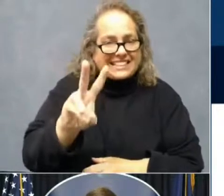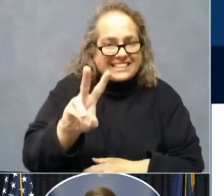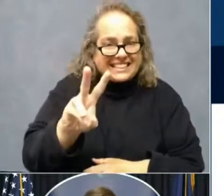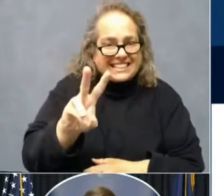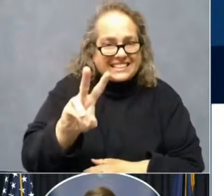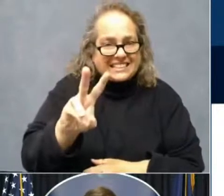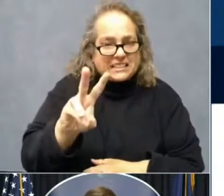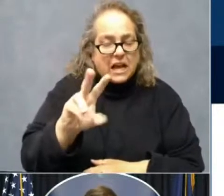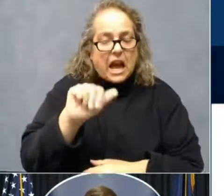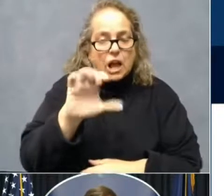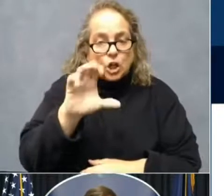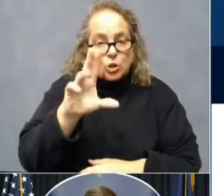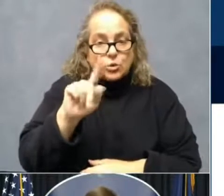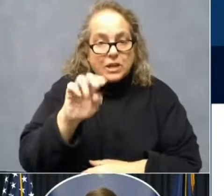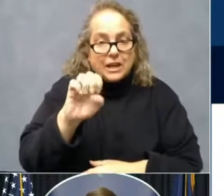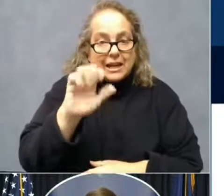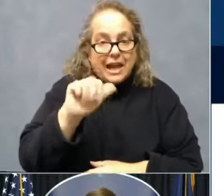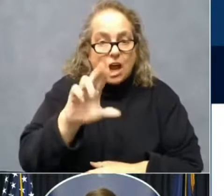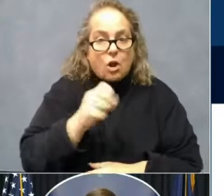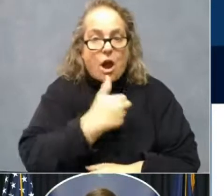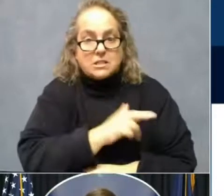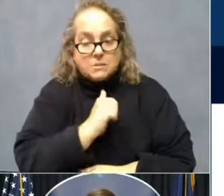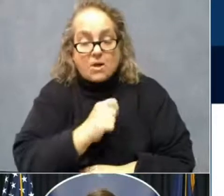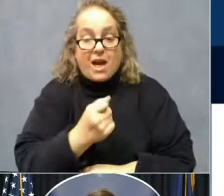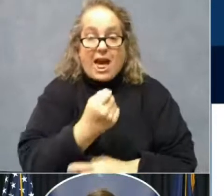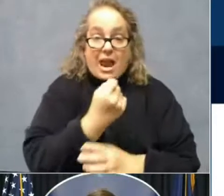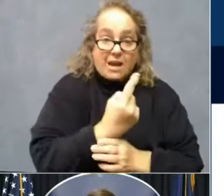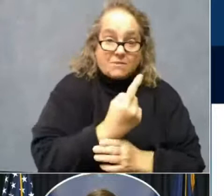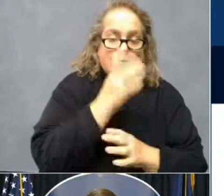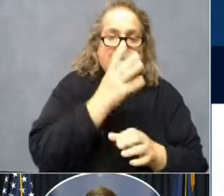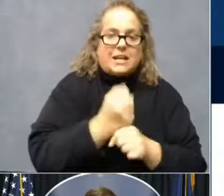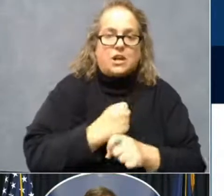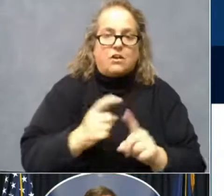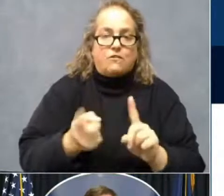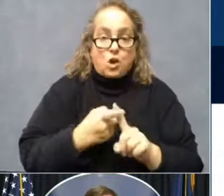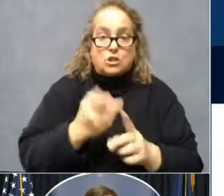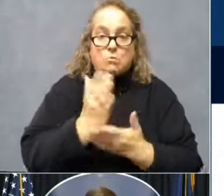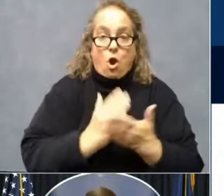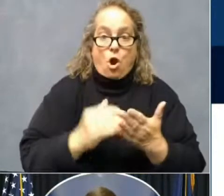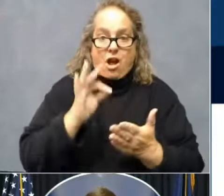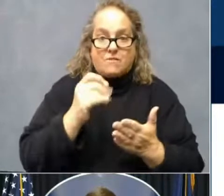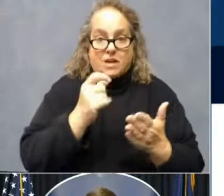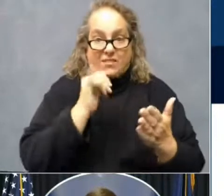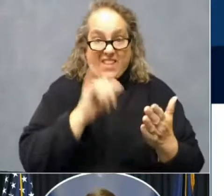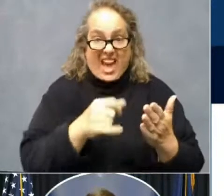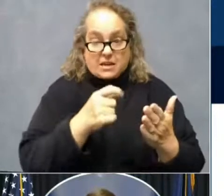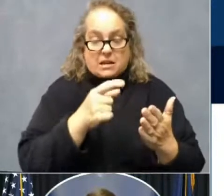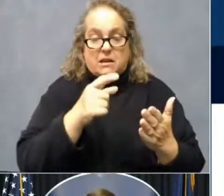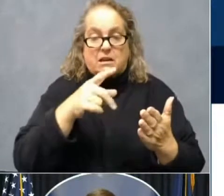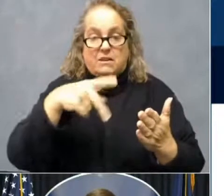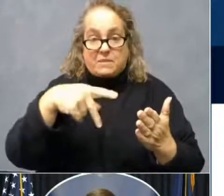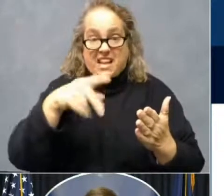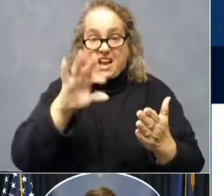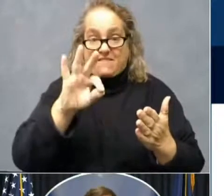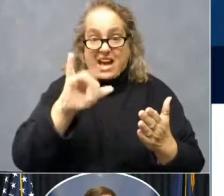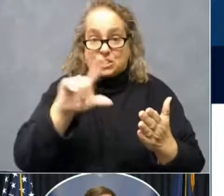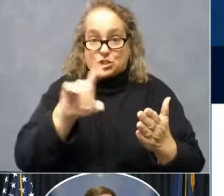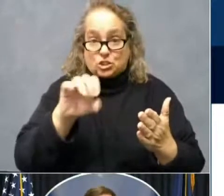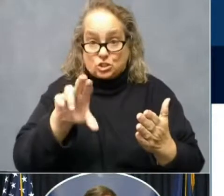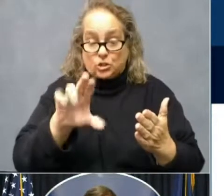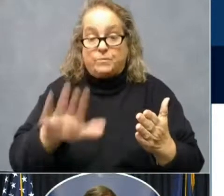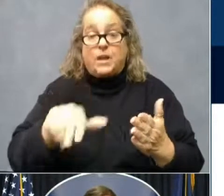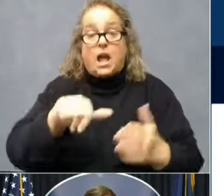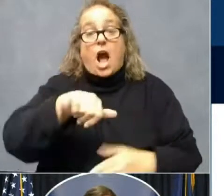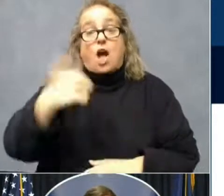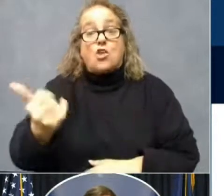11 are getting part of that first Pfizer allocation. I can announce today that we are committed that the other 85 acute